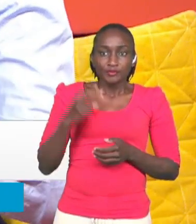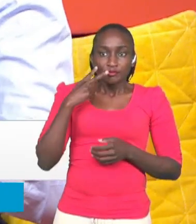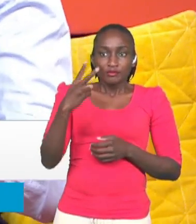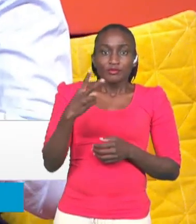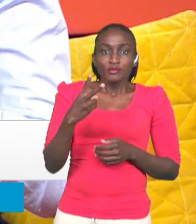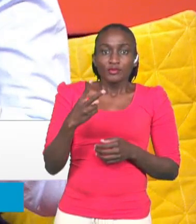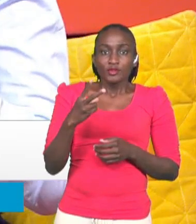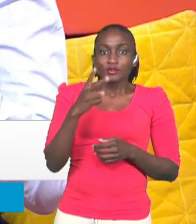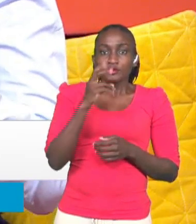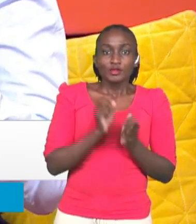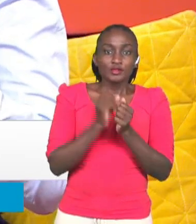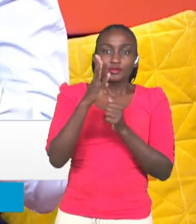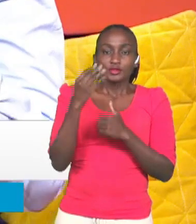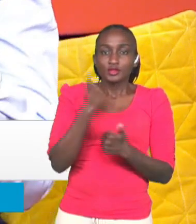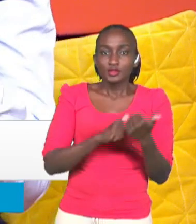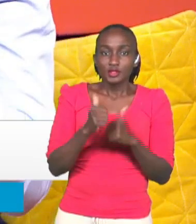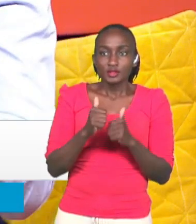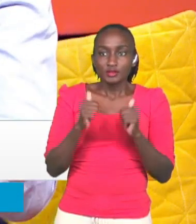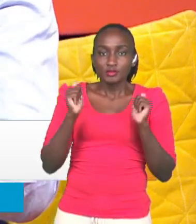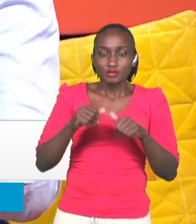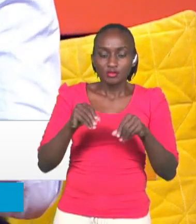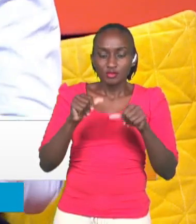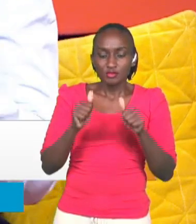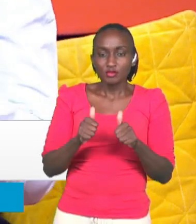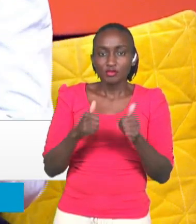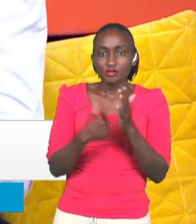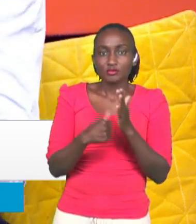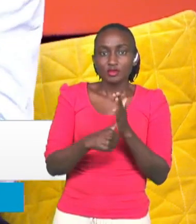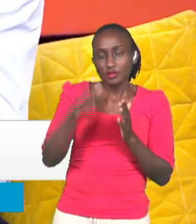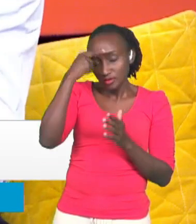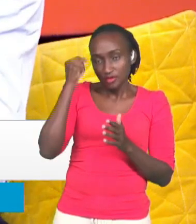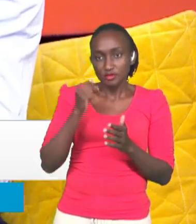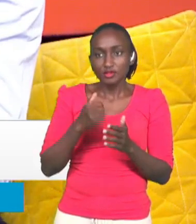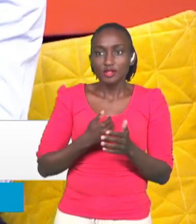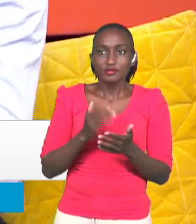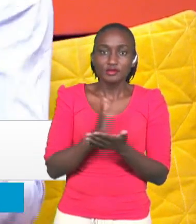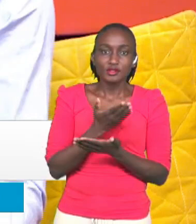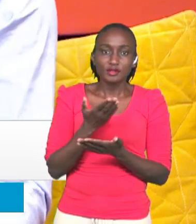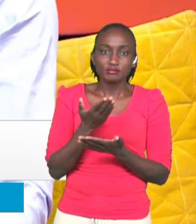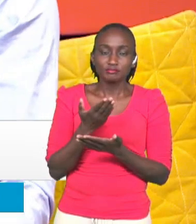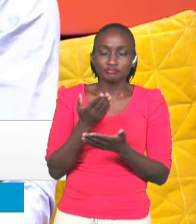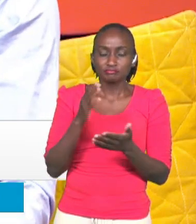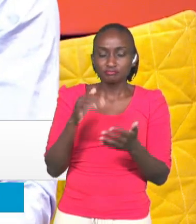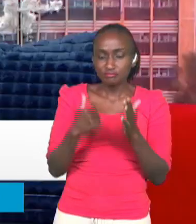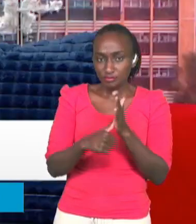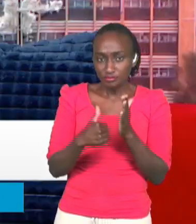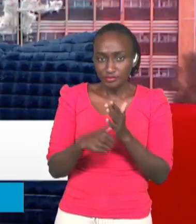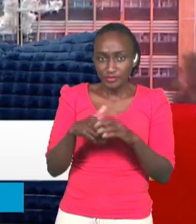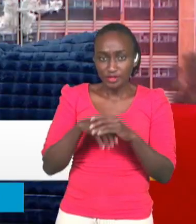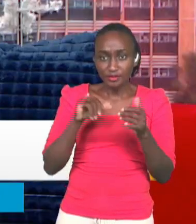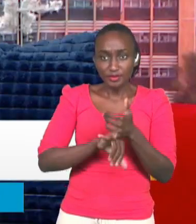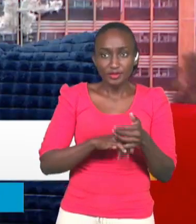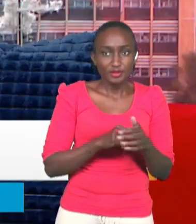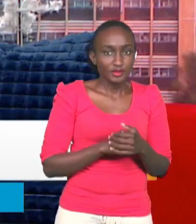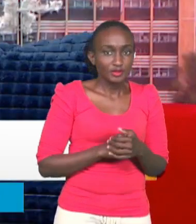2014 Act, do you think now it will kind of sort these issues out because now there's some strictness in all this? Yeah I think to a certain